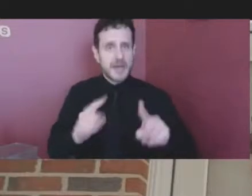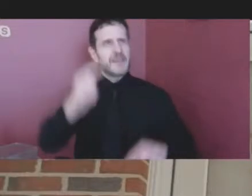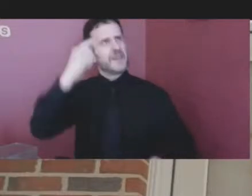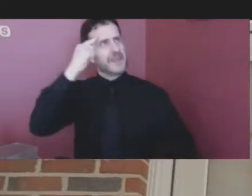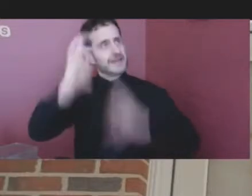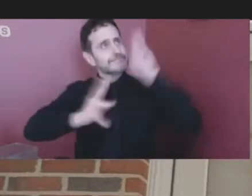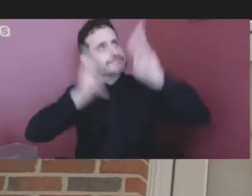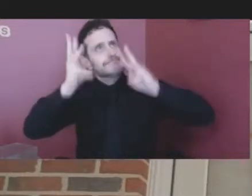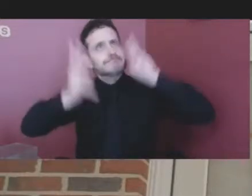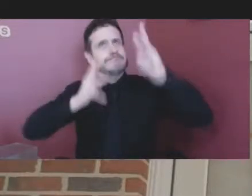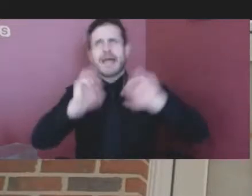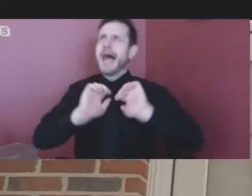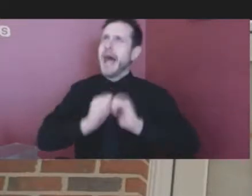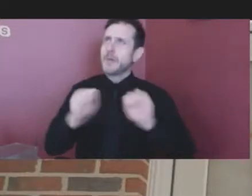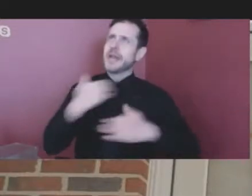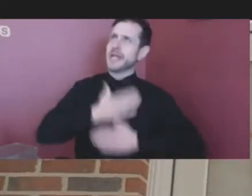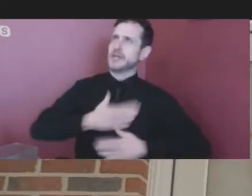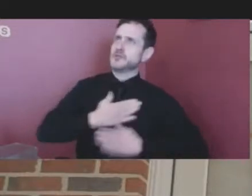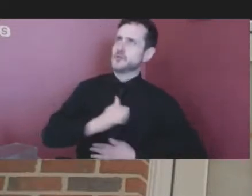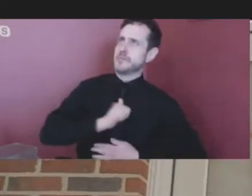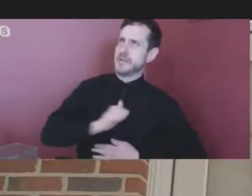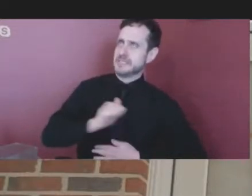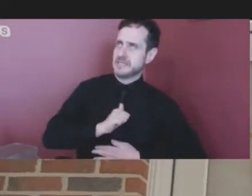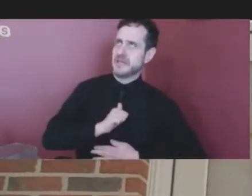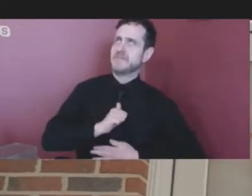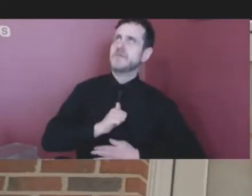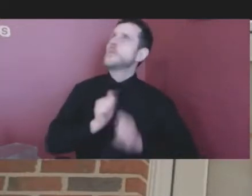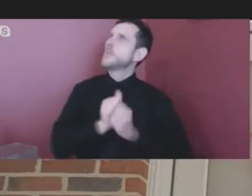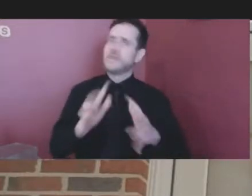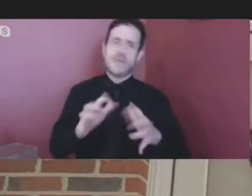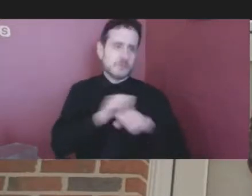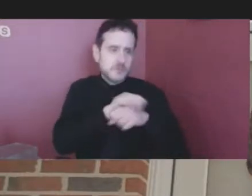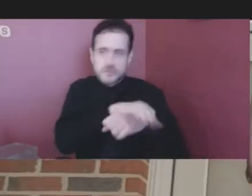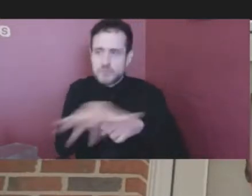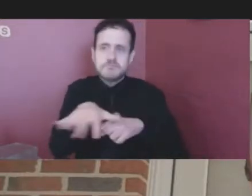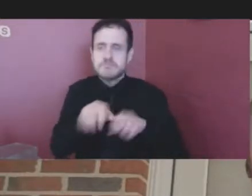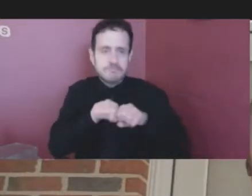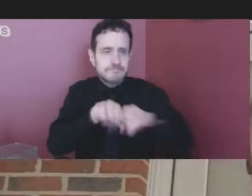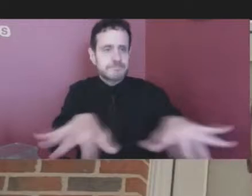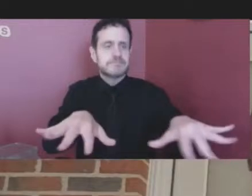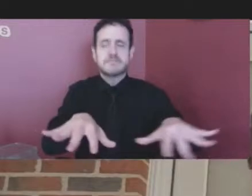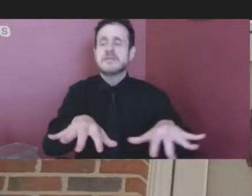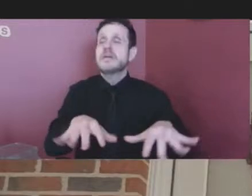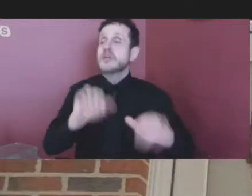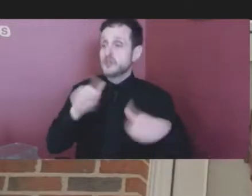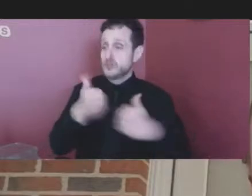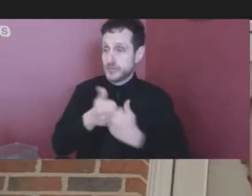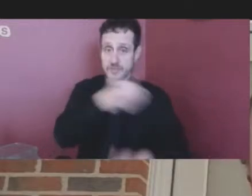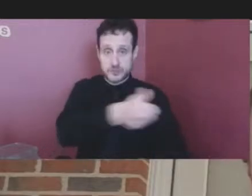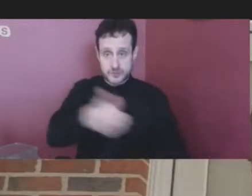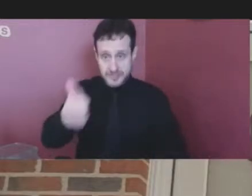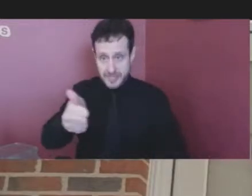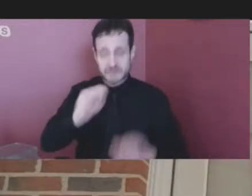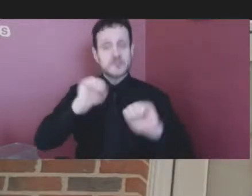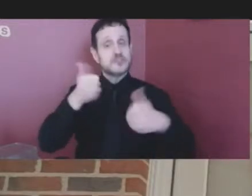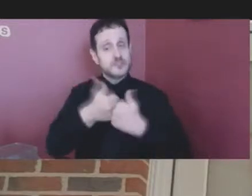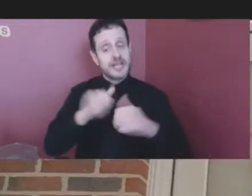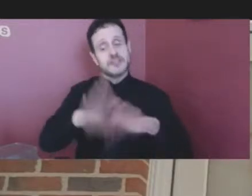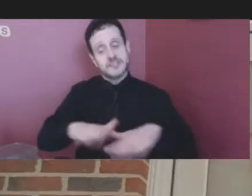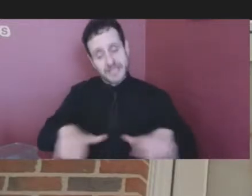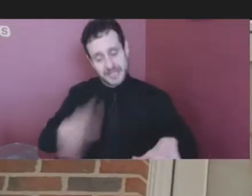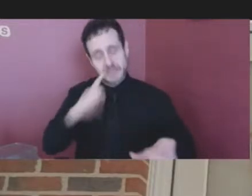season. Challenge yourself and your kids on how you can celebrate these holidays as safely